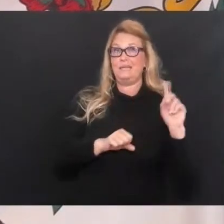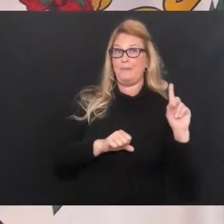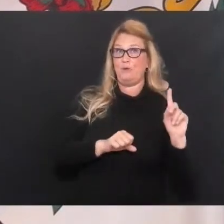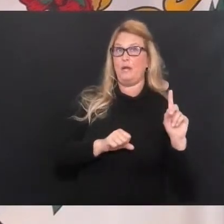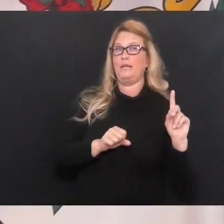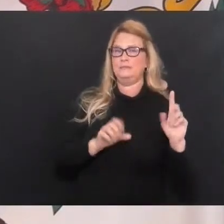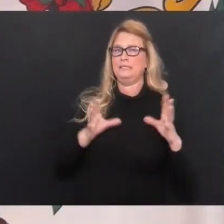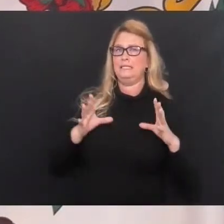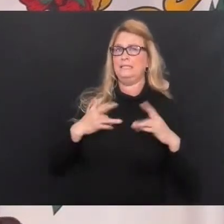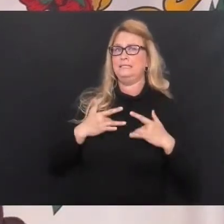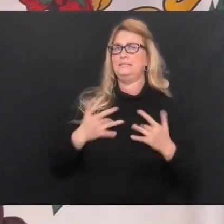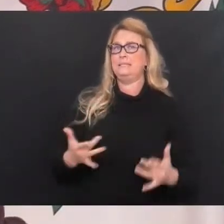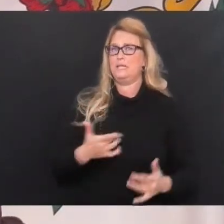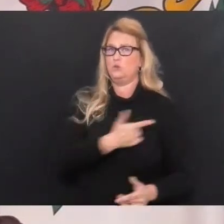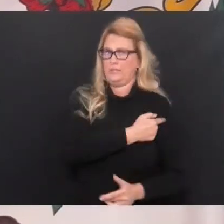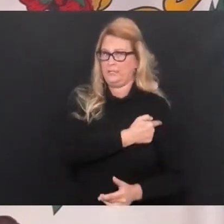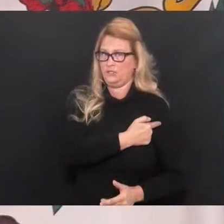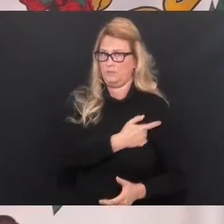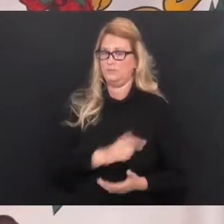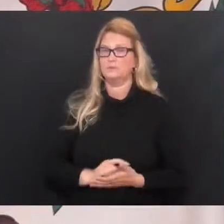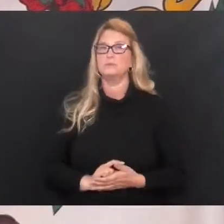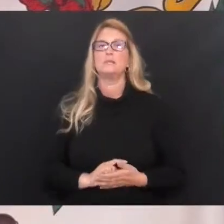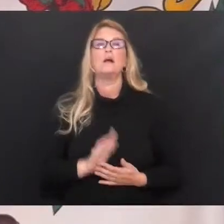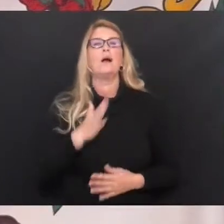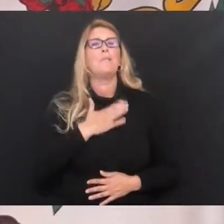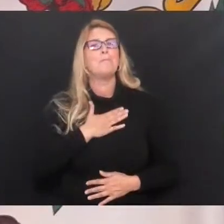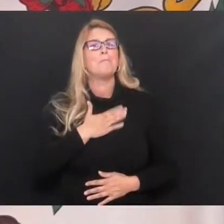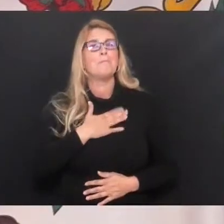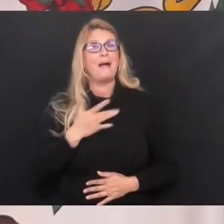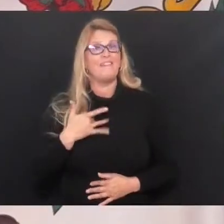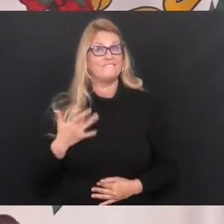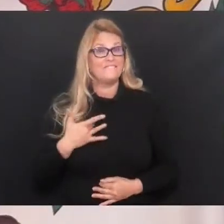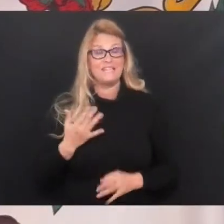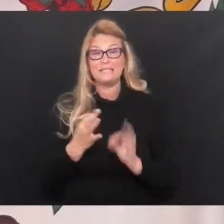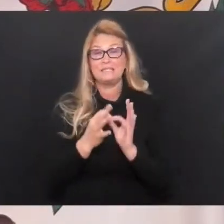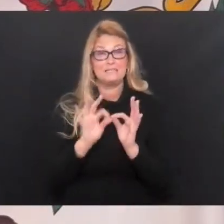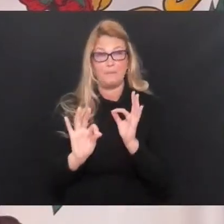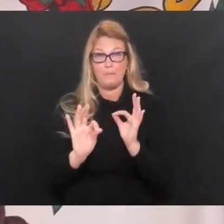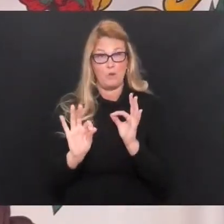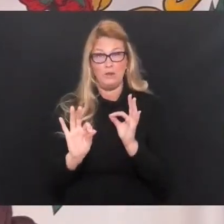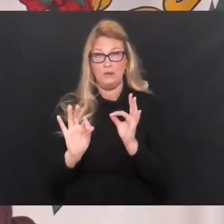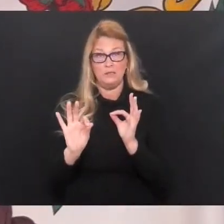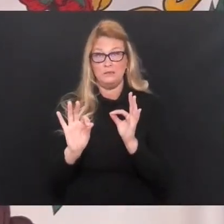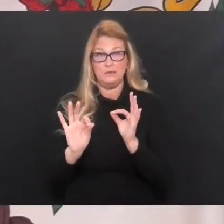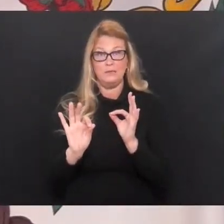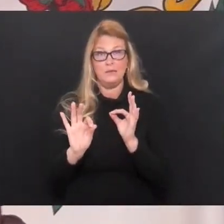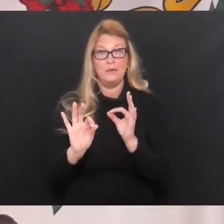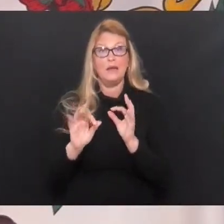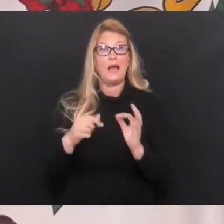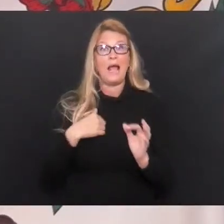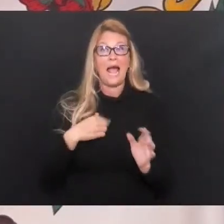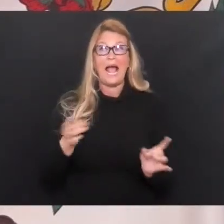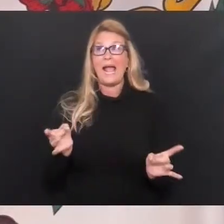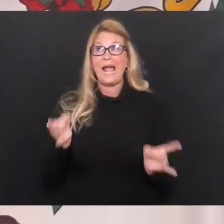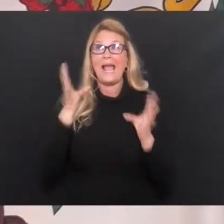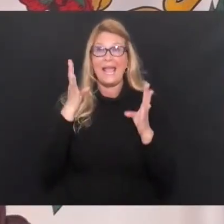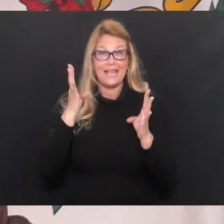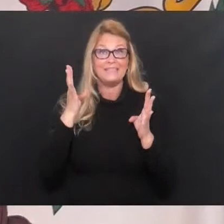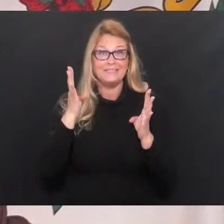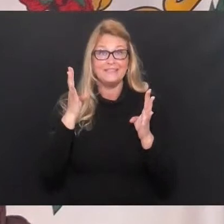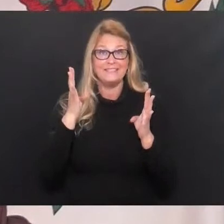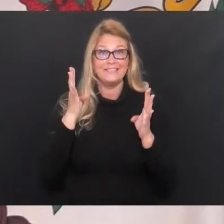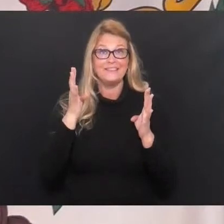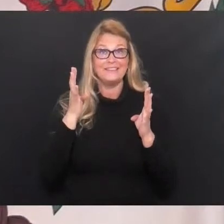But my feeling is just so simple. It's just this. I hate to think